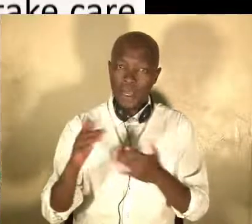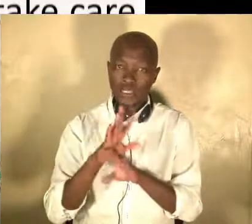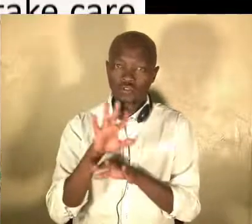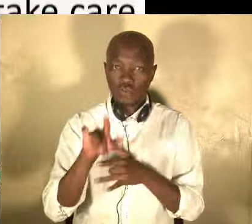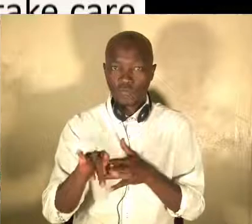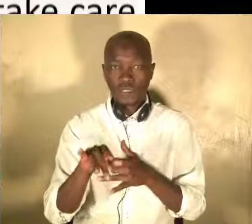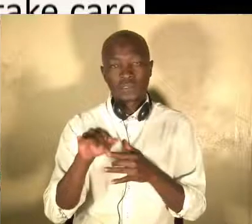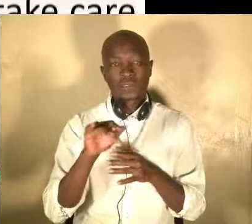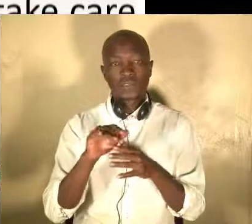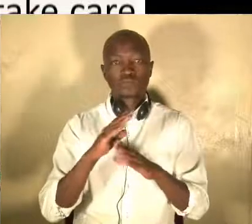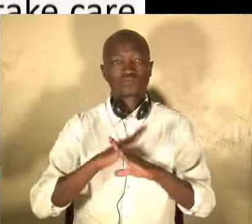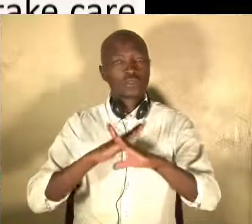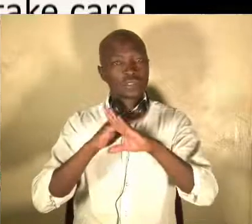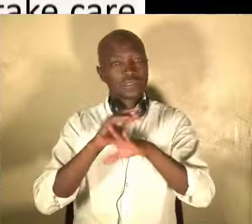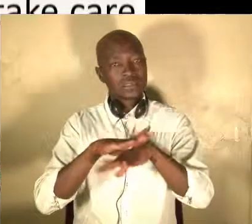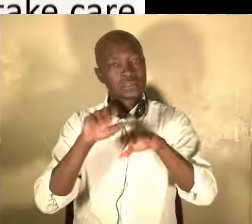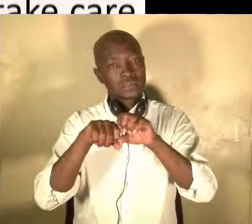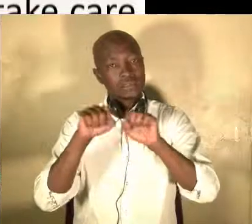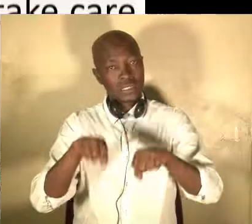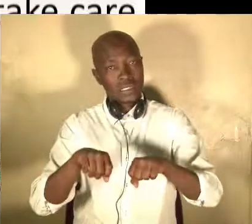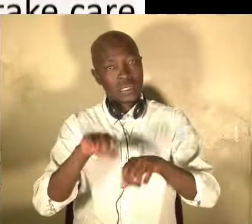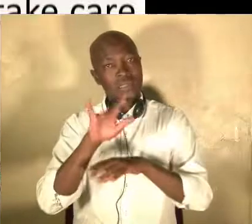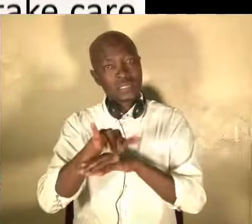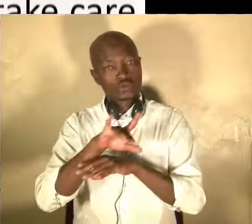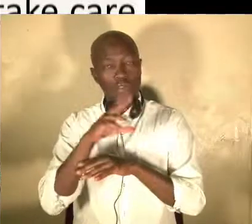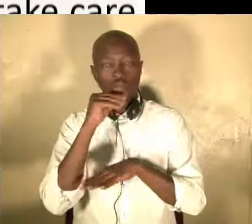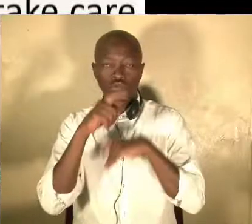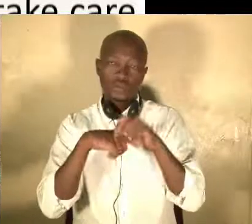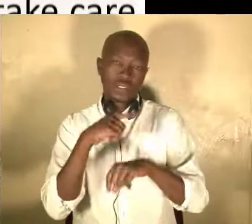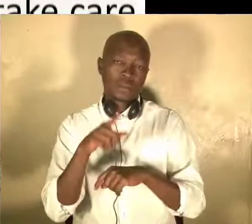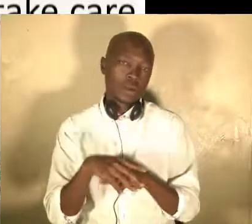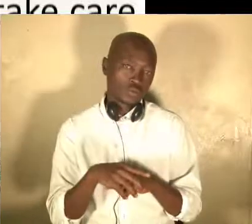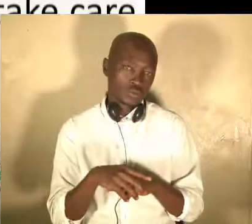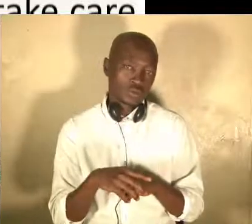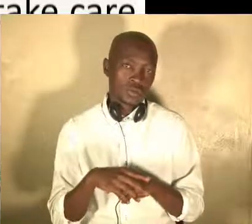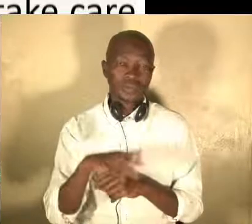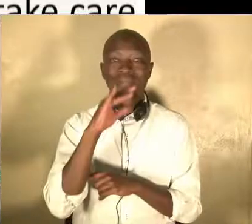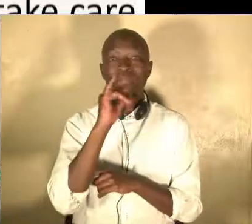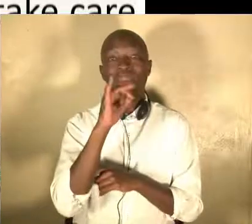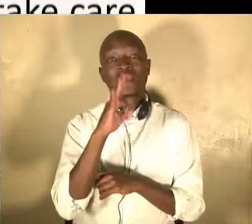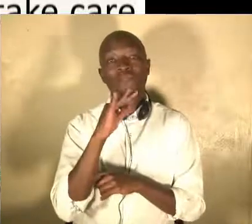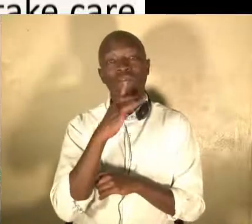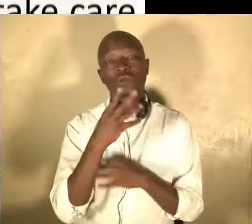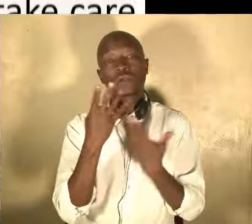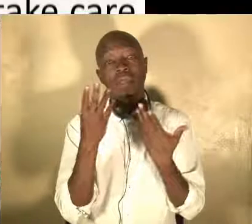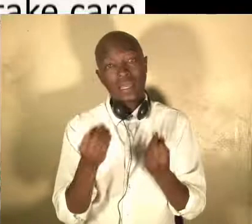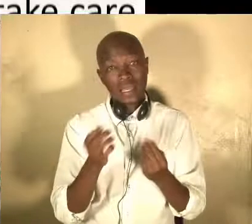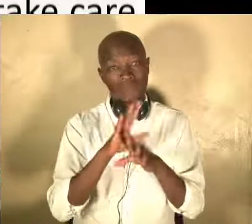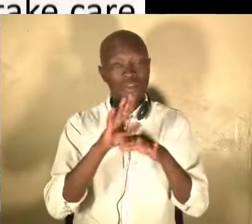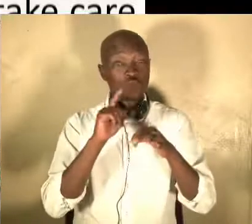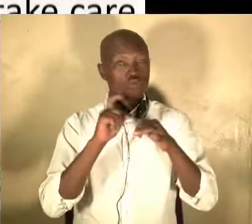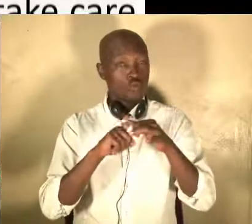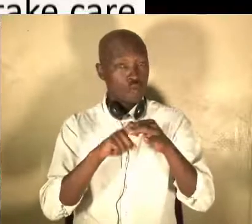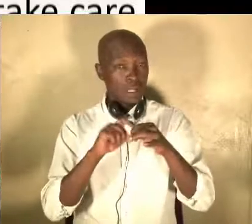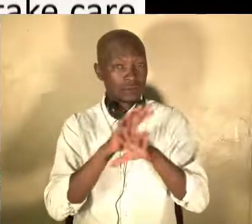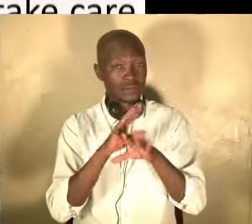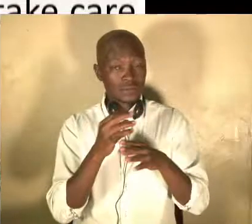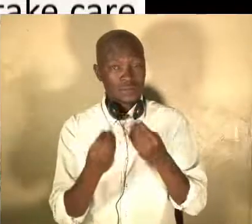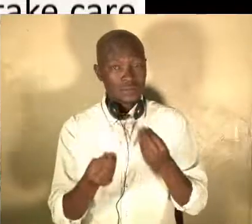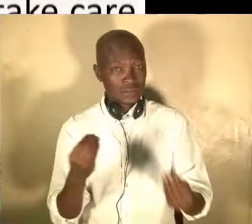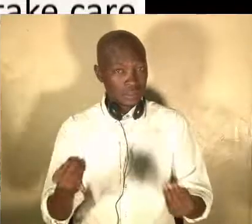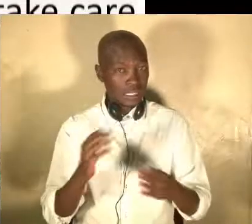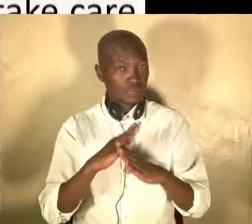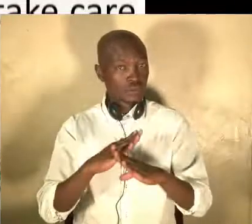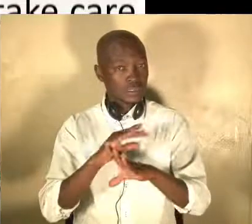protection system, that's what I was referring to. So that if we have that quality child protection system, then